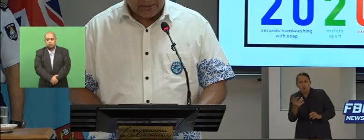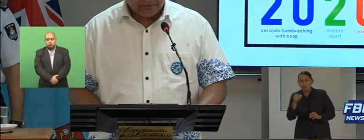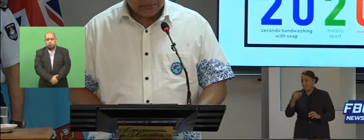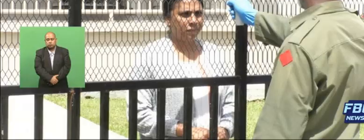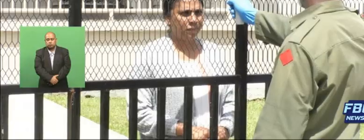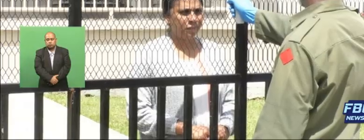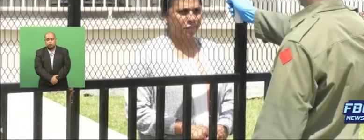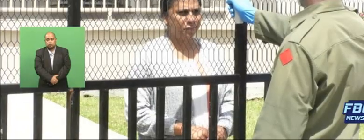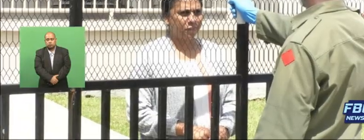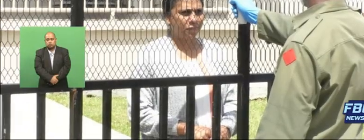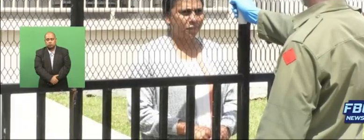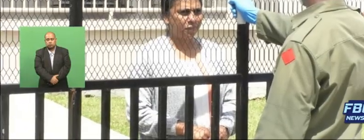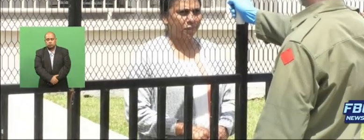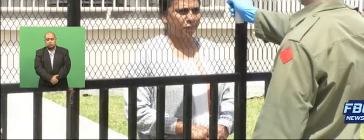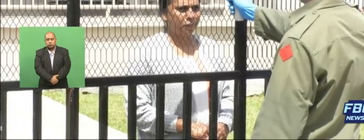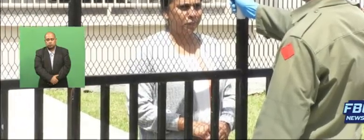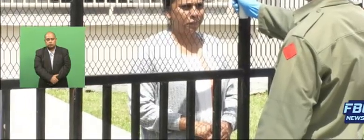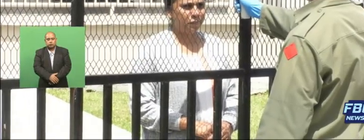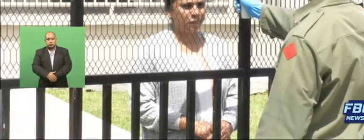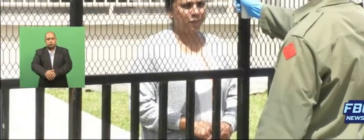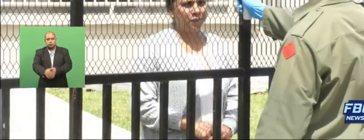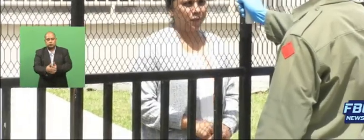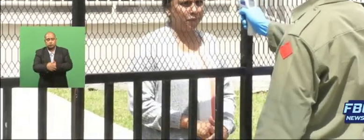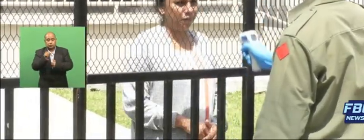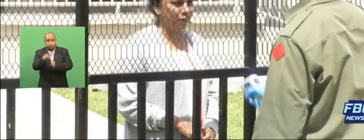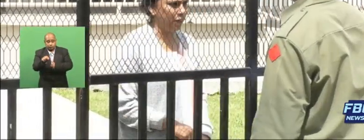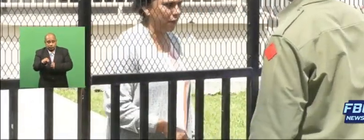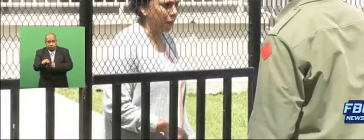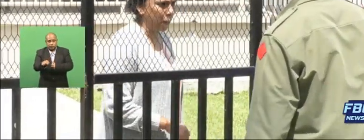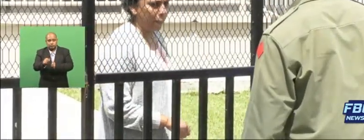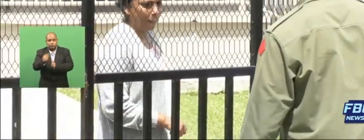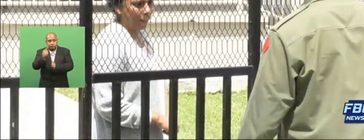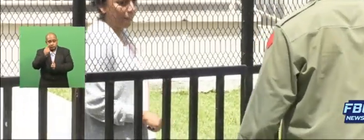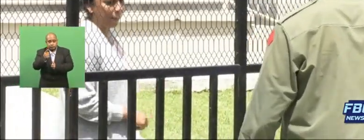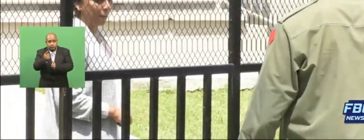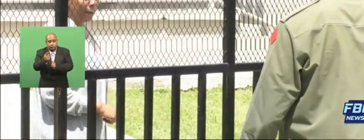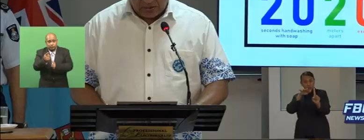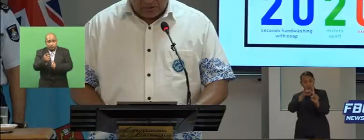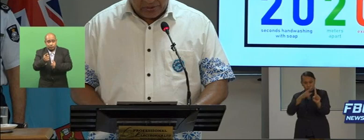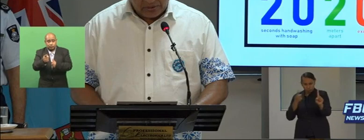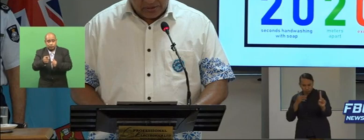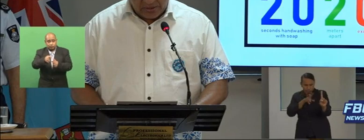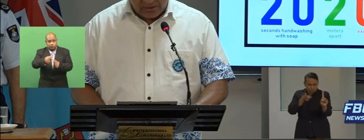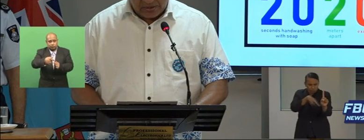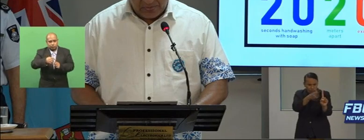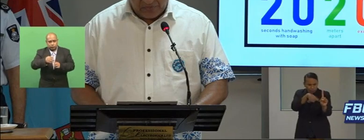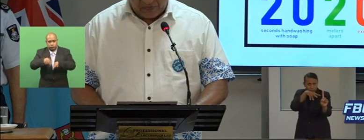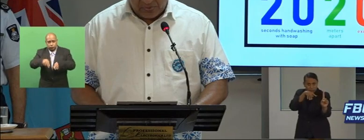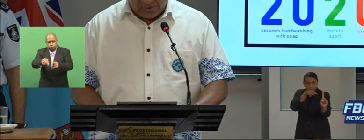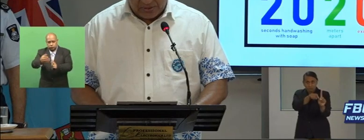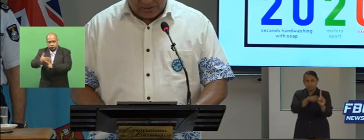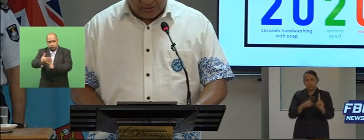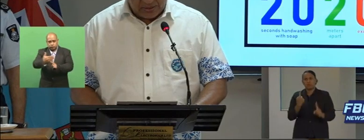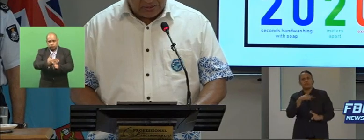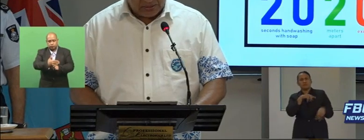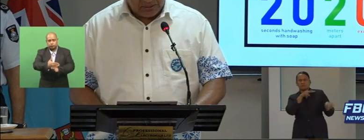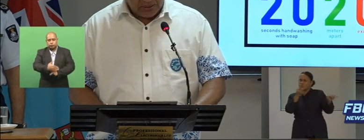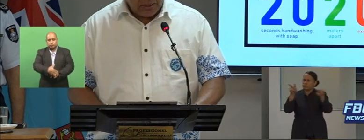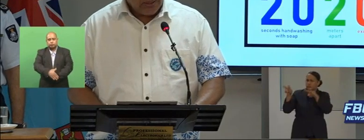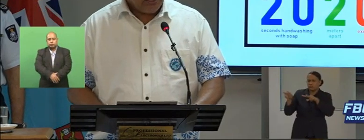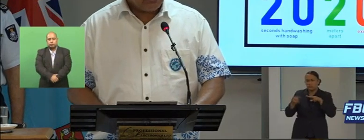clear. The latest case also sees a new lockdown period and places for Vanua-Levu. Contact tracing stemming from this latest